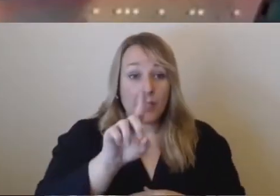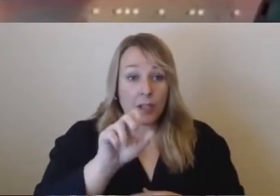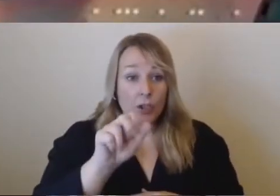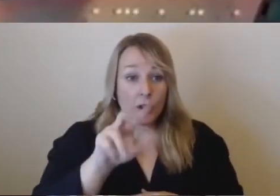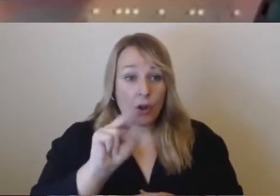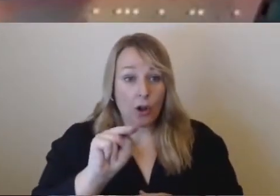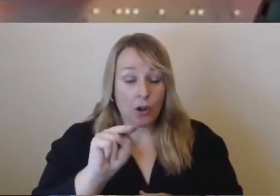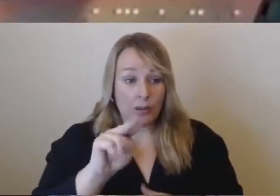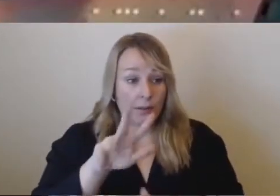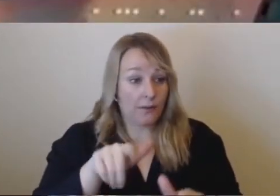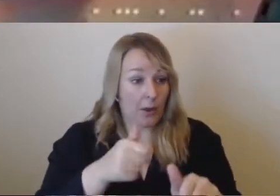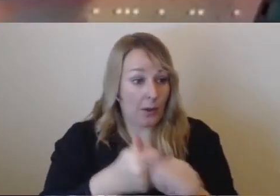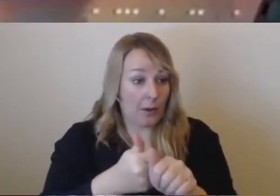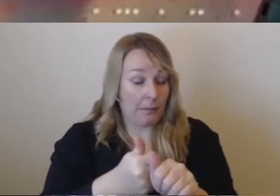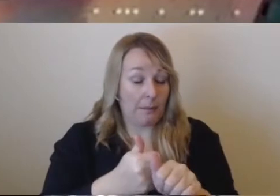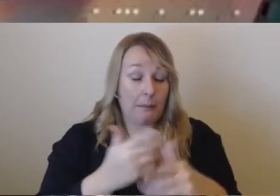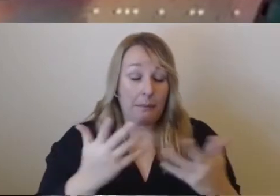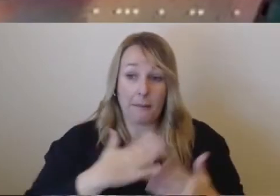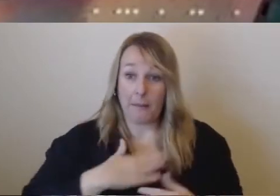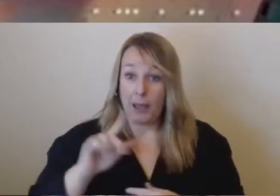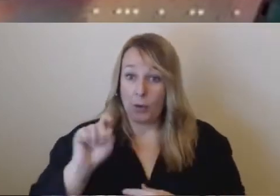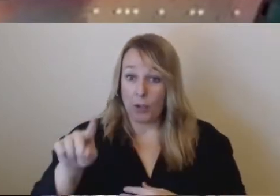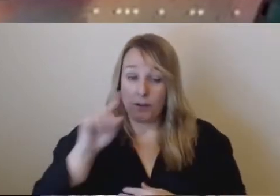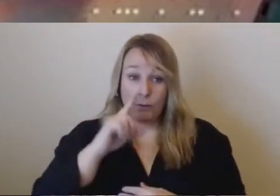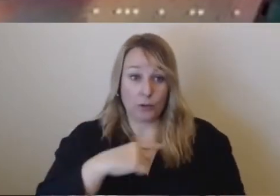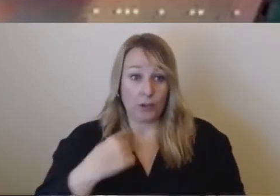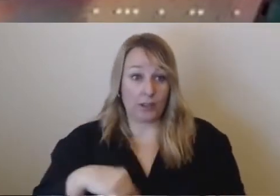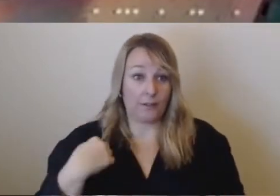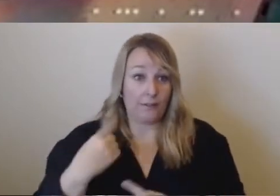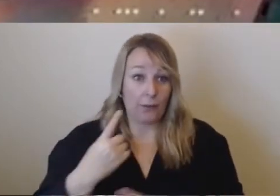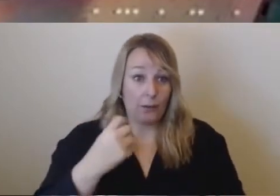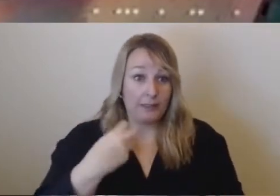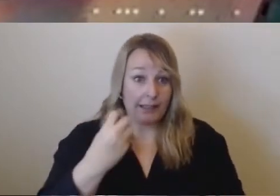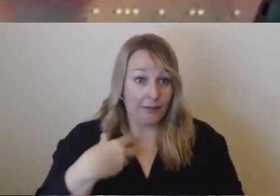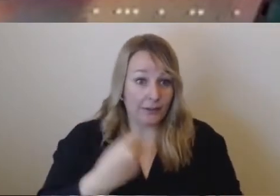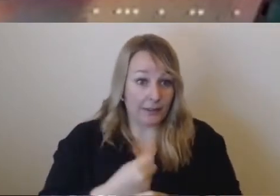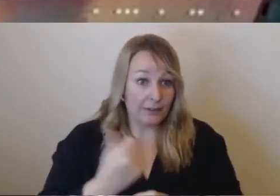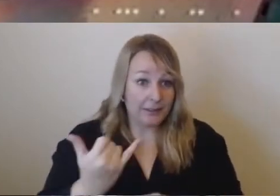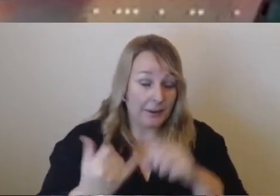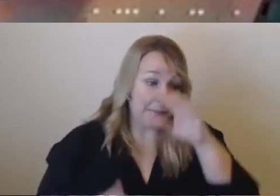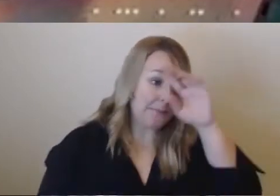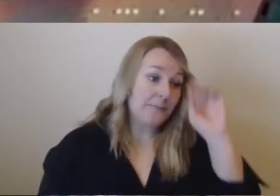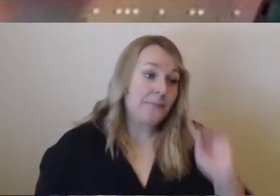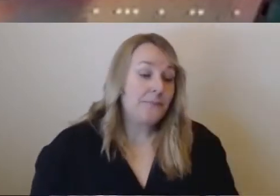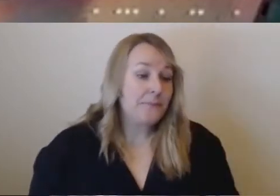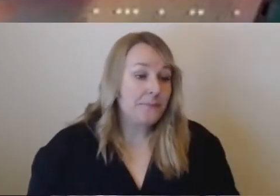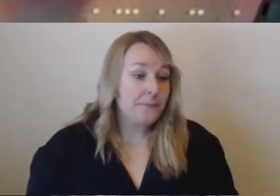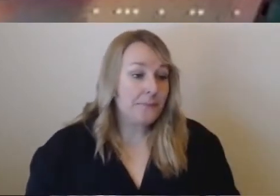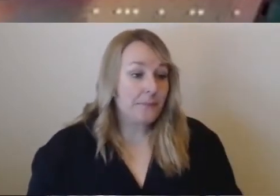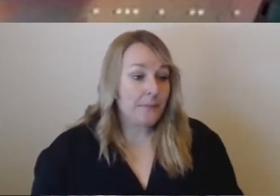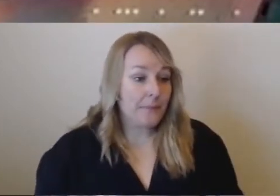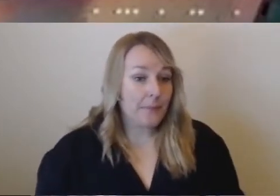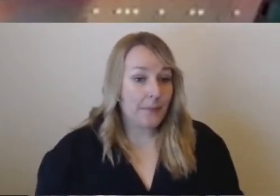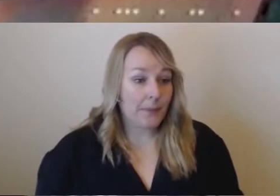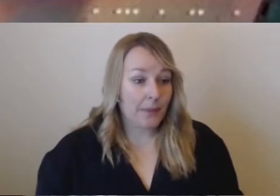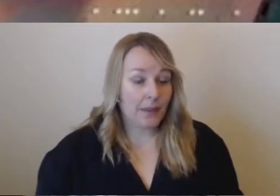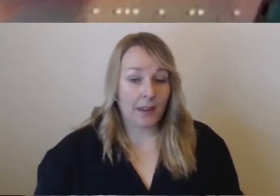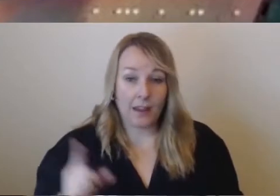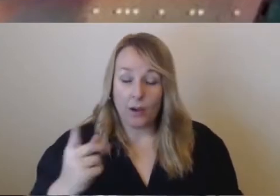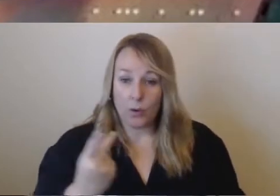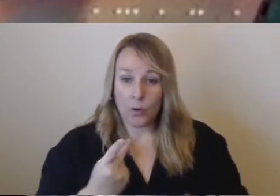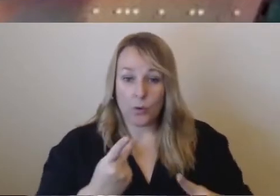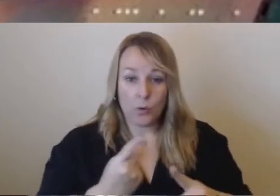question I've had for China for the past several years is they've clearly been more belligerent and it's